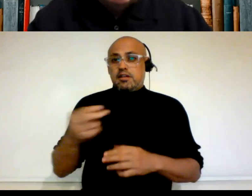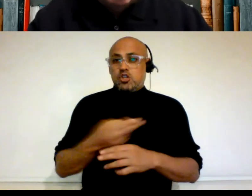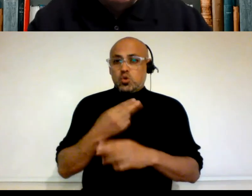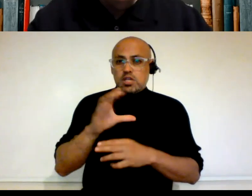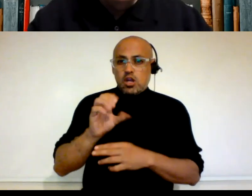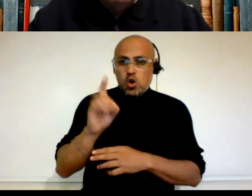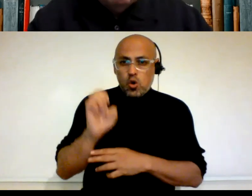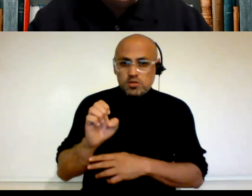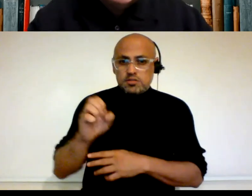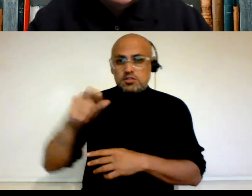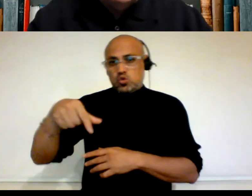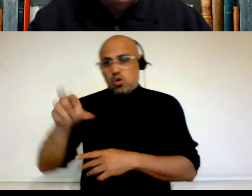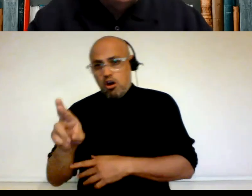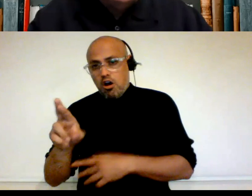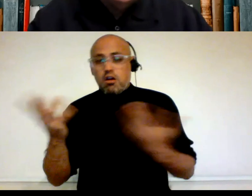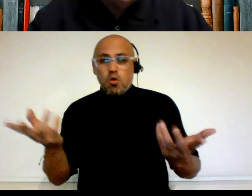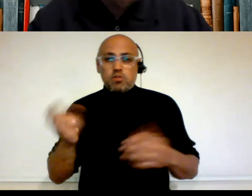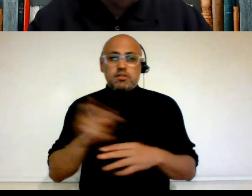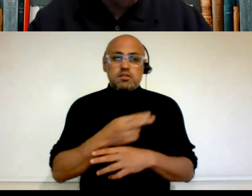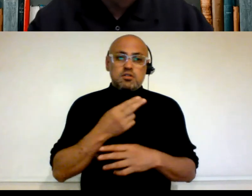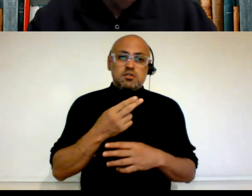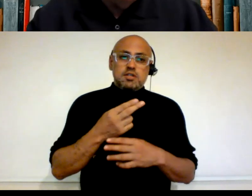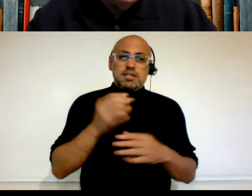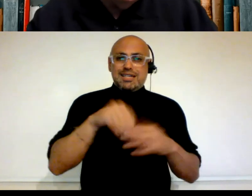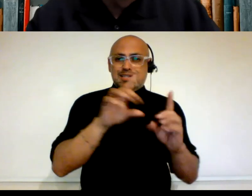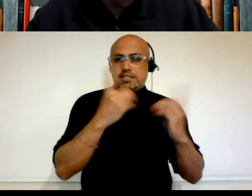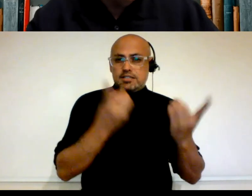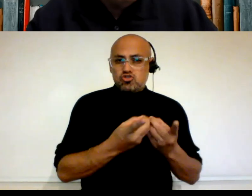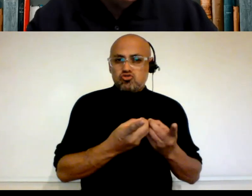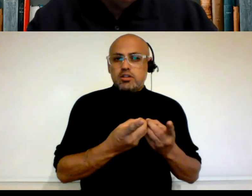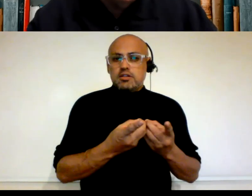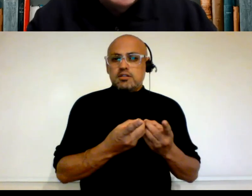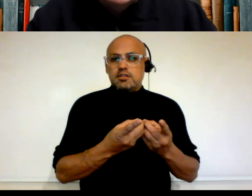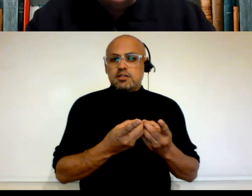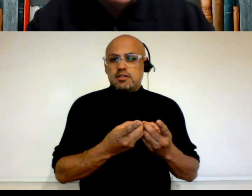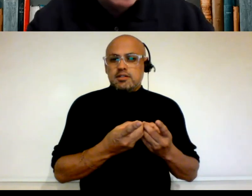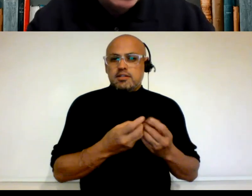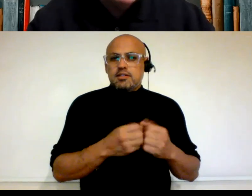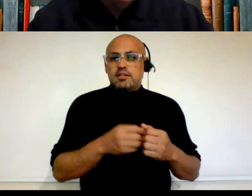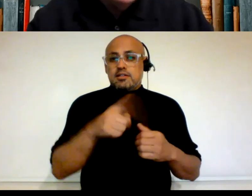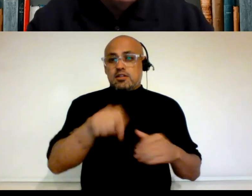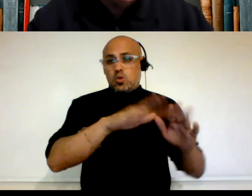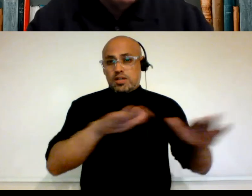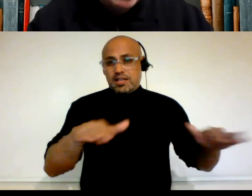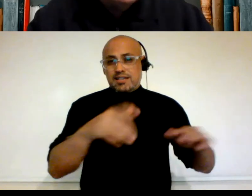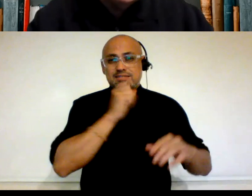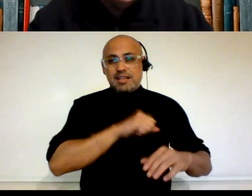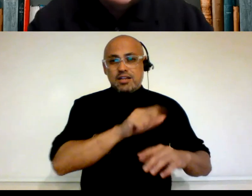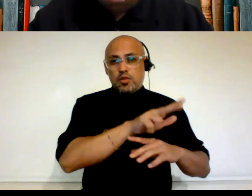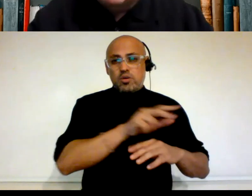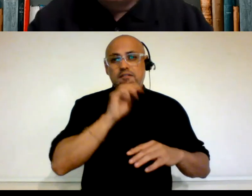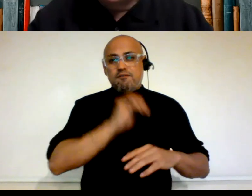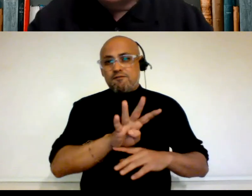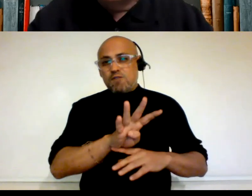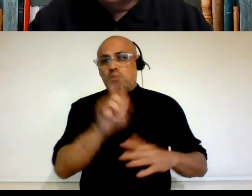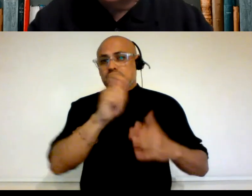in their iPads or computers in order to get access to their class material? Are they using the QR code,